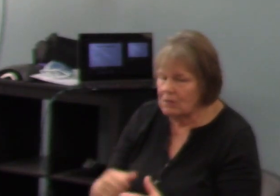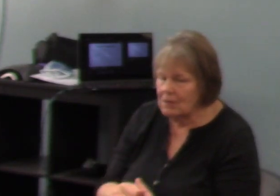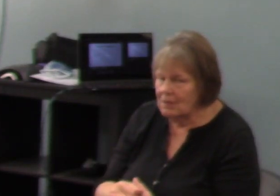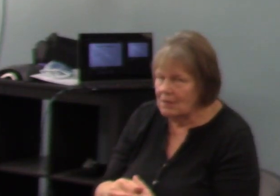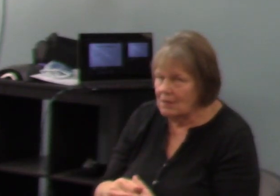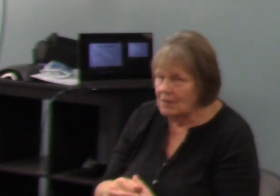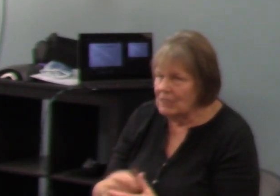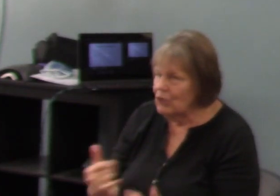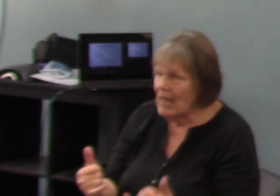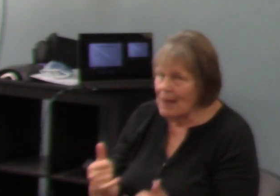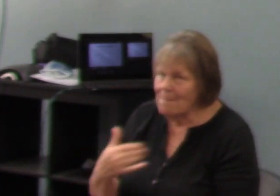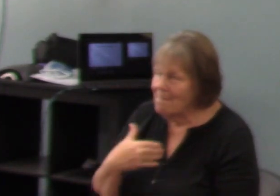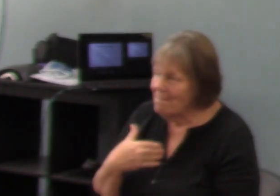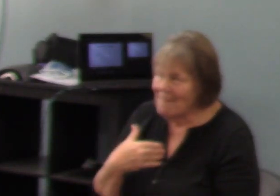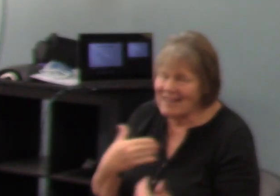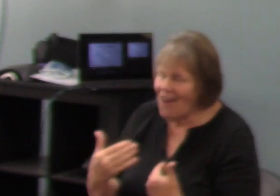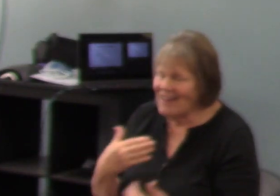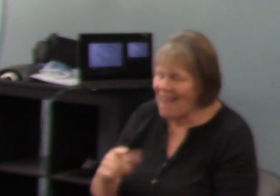time today. We'll see.